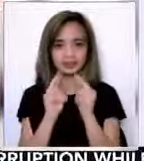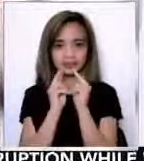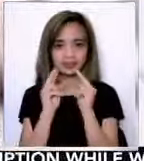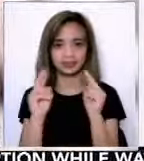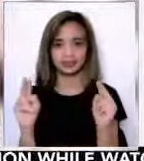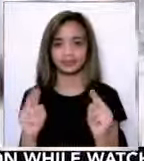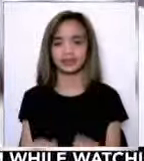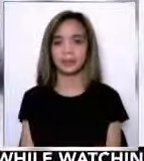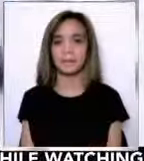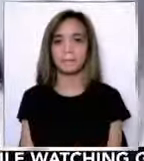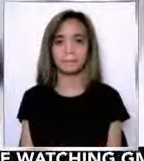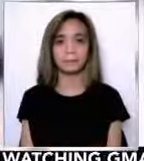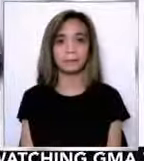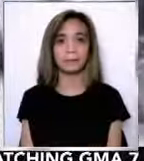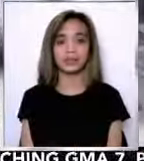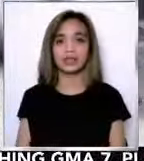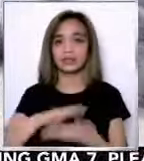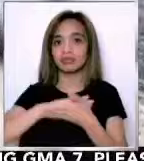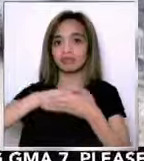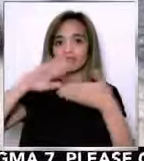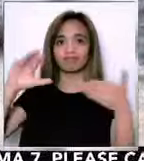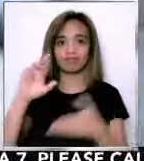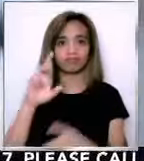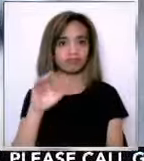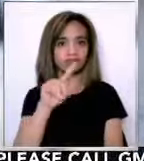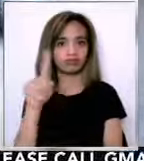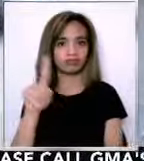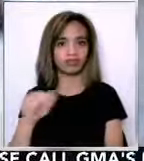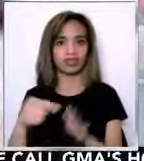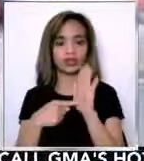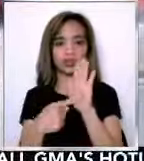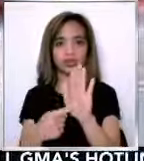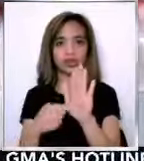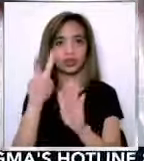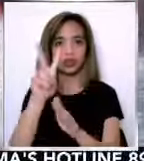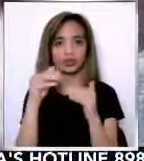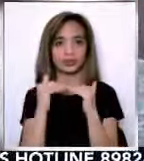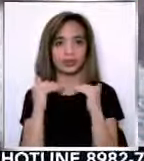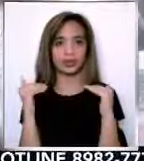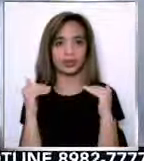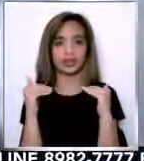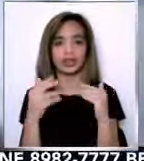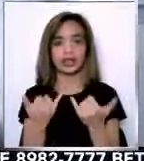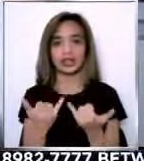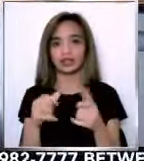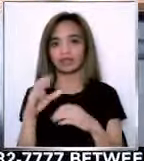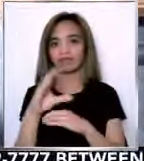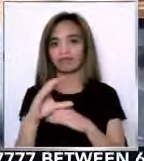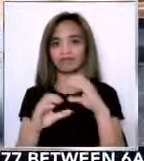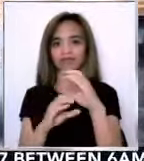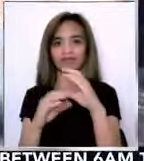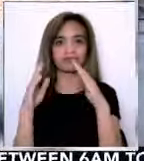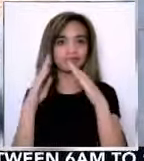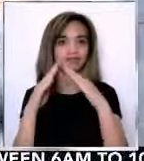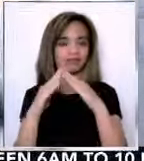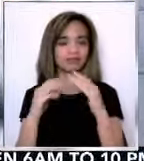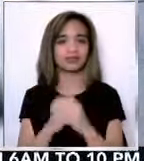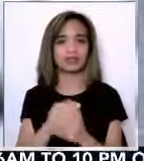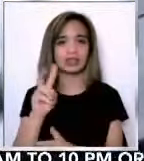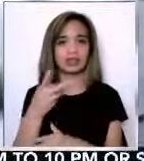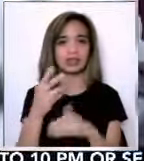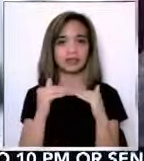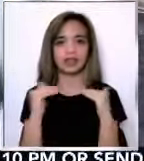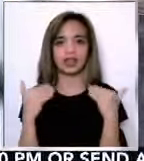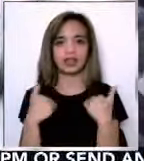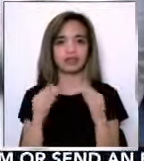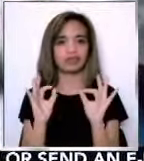Sa vlog ni Ryzza, ipinasilip niya ang two-story house na under construction na. Sa second floor nito, may perfect view pa